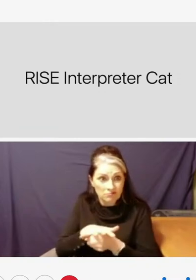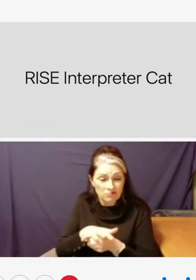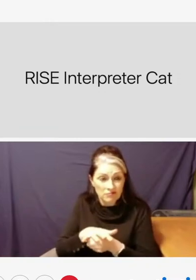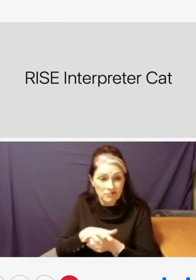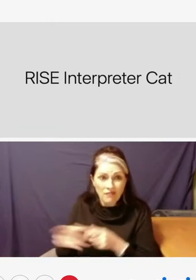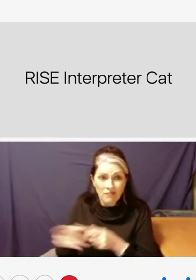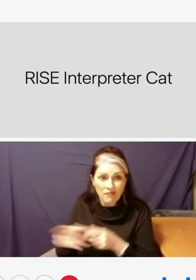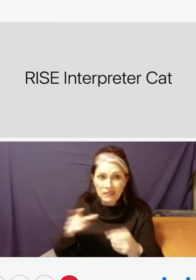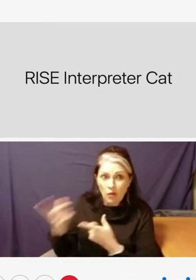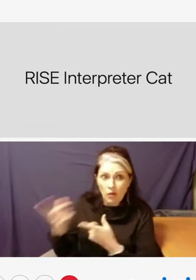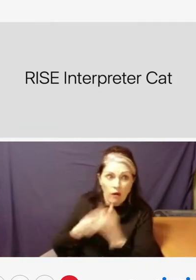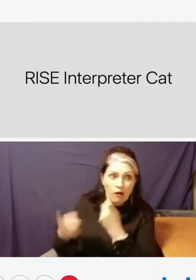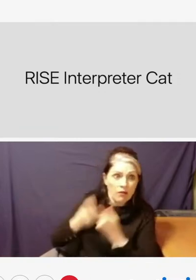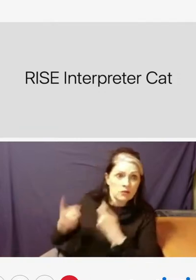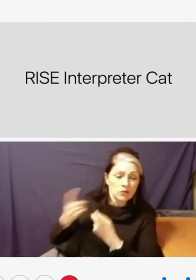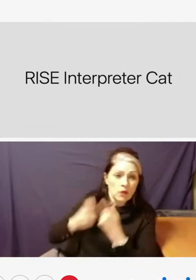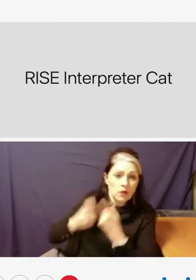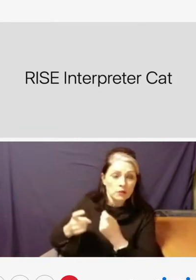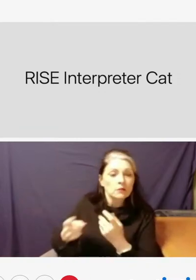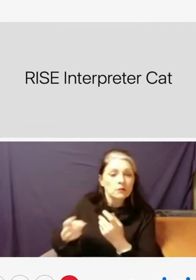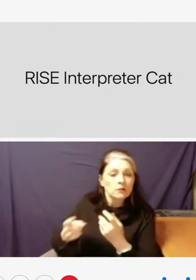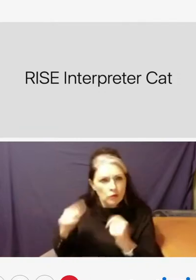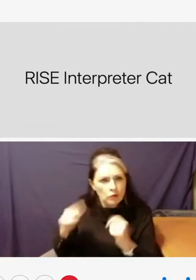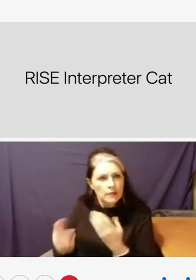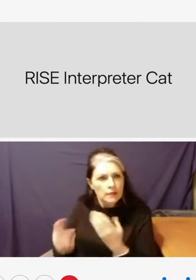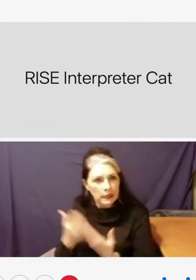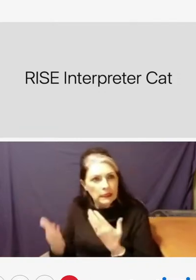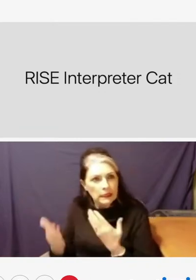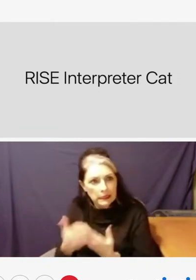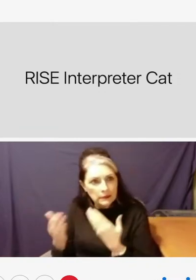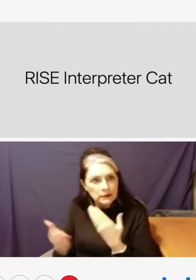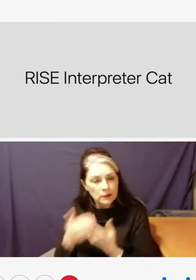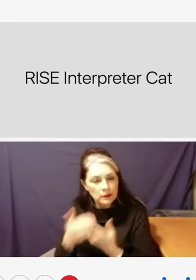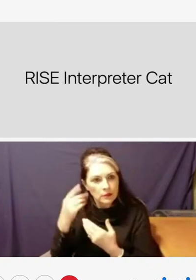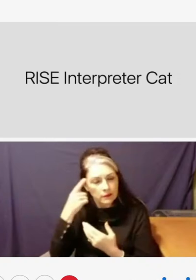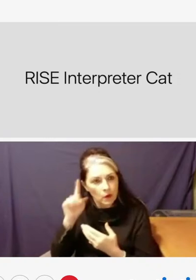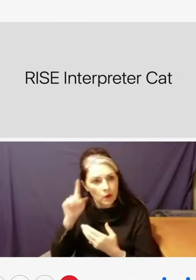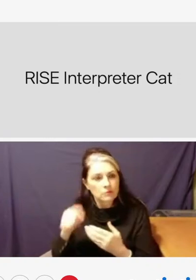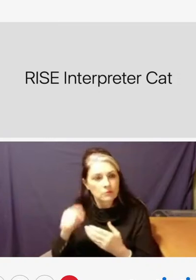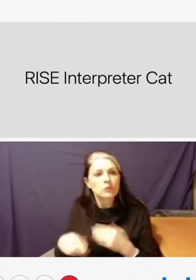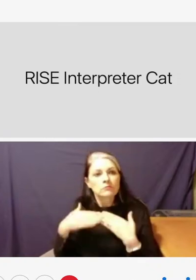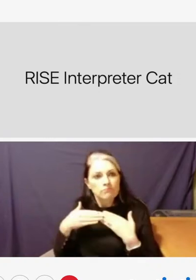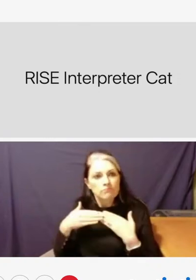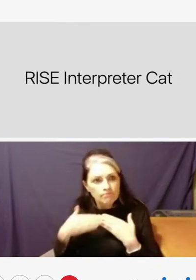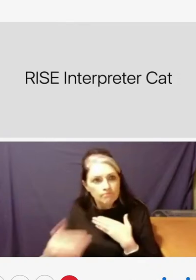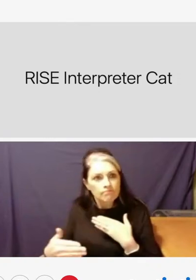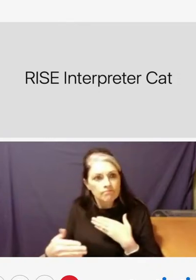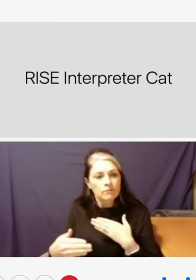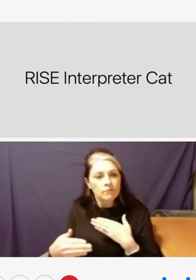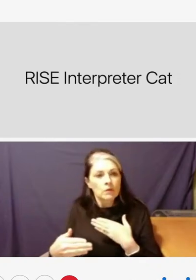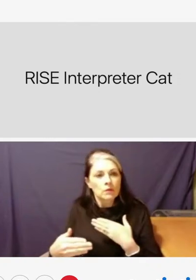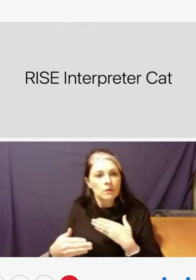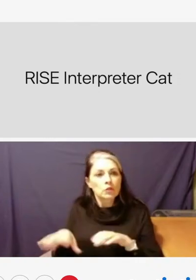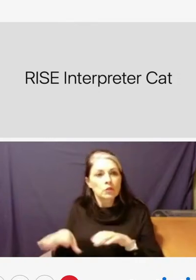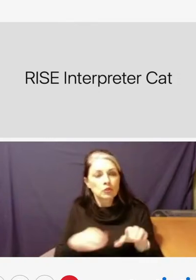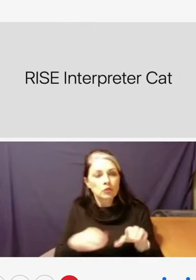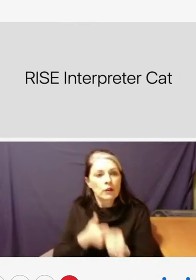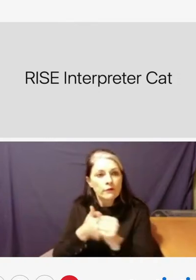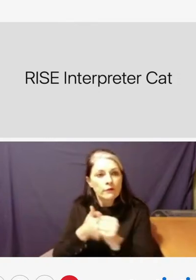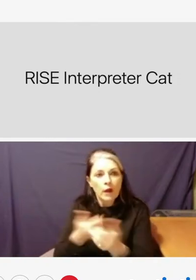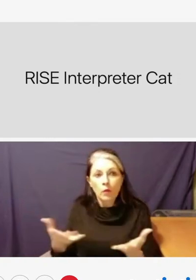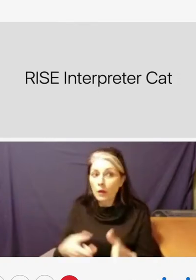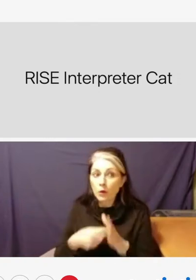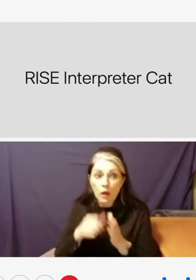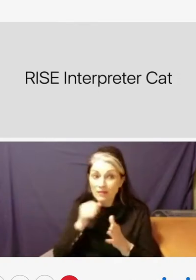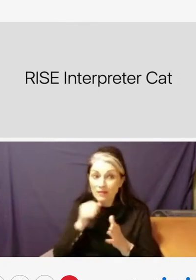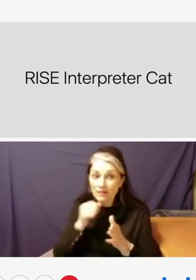to and try to make it easier uh to execute what we're required to execute which is not easy because of